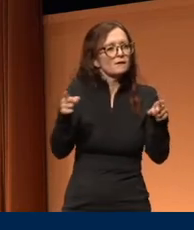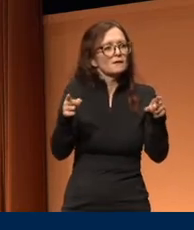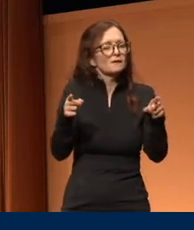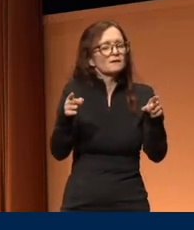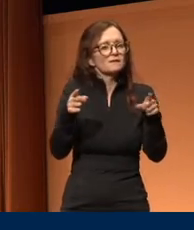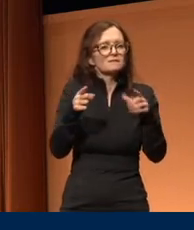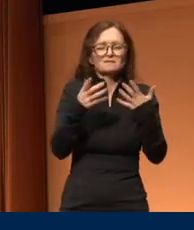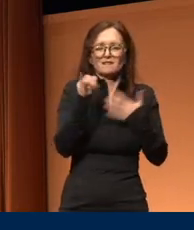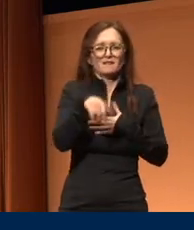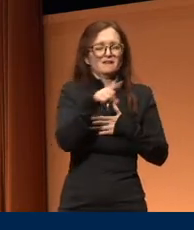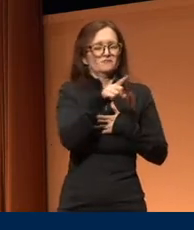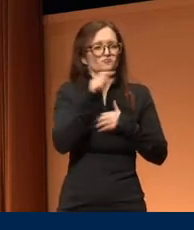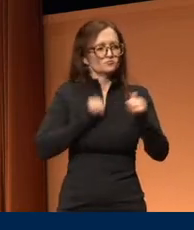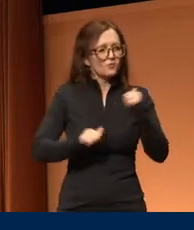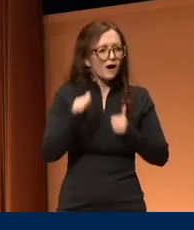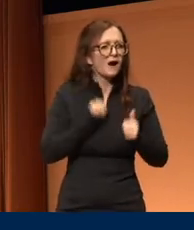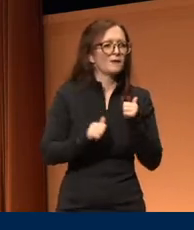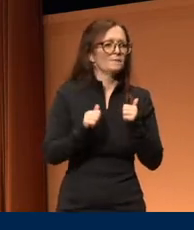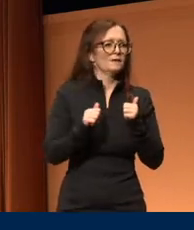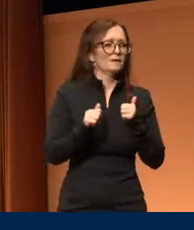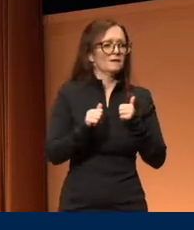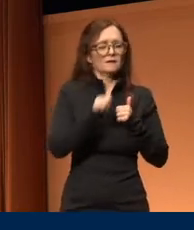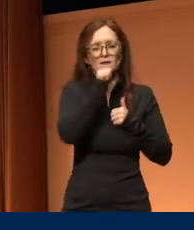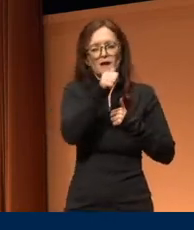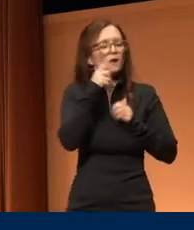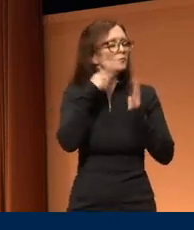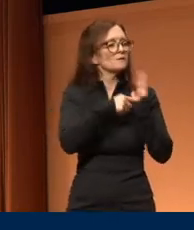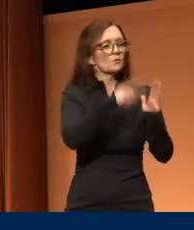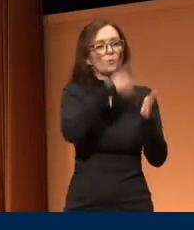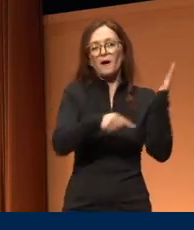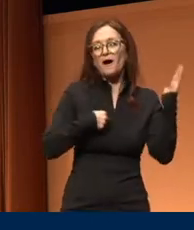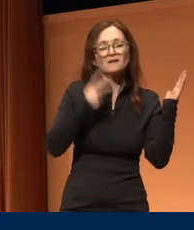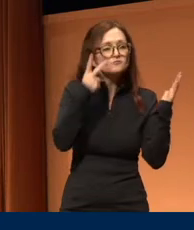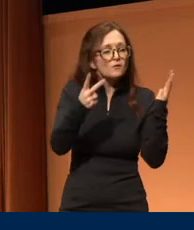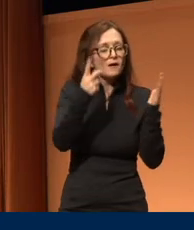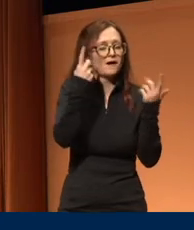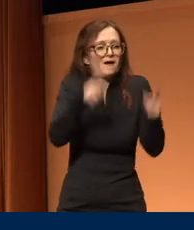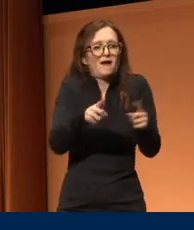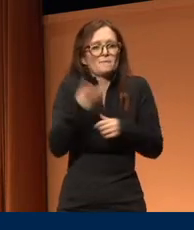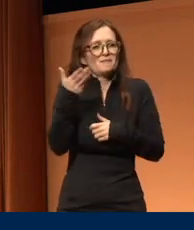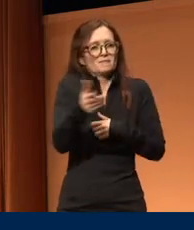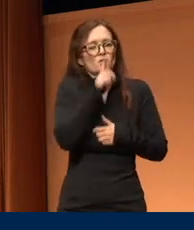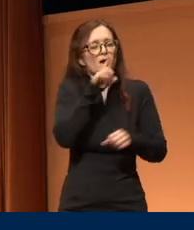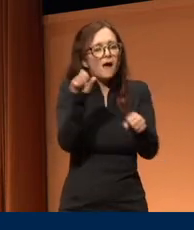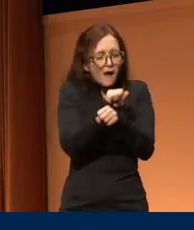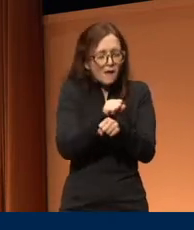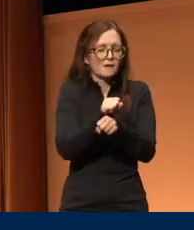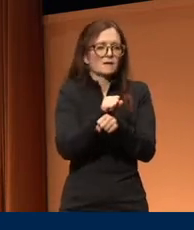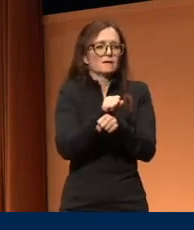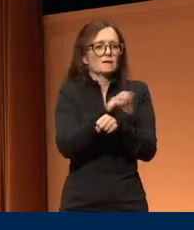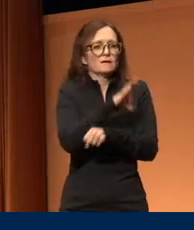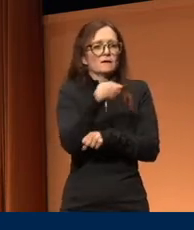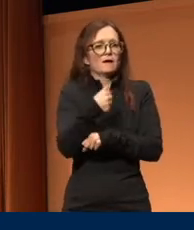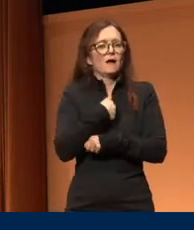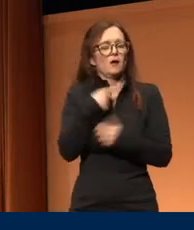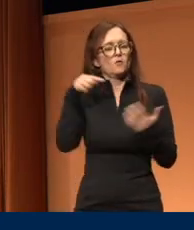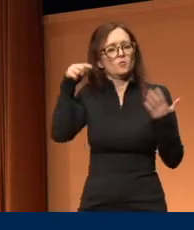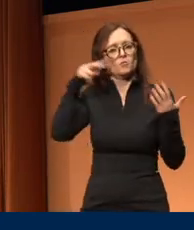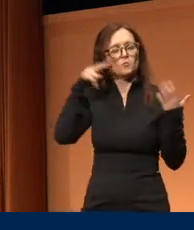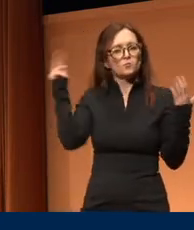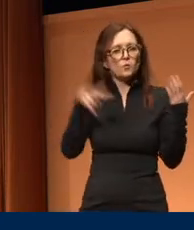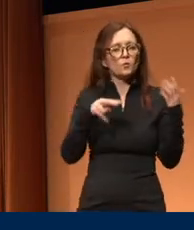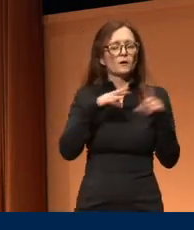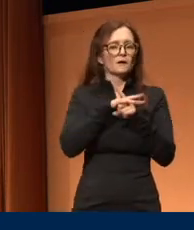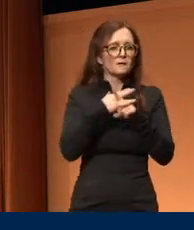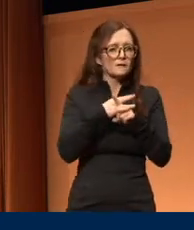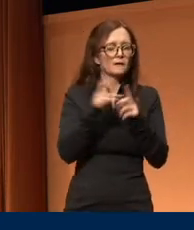drama makes for good TV, but it's not representative of what I saw happen in reality, at least in the context of larger groups